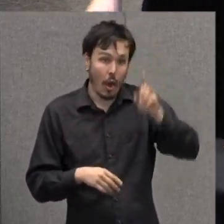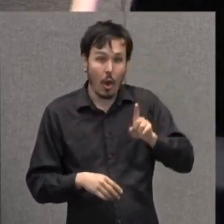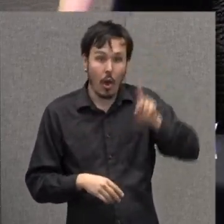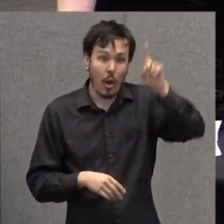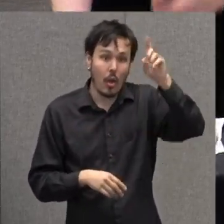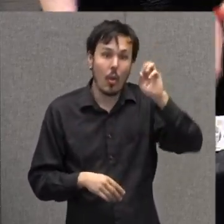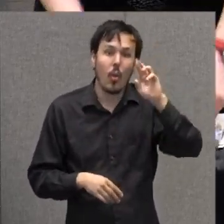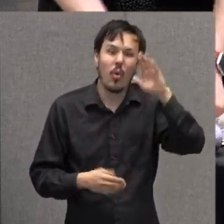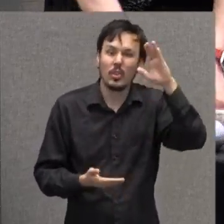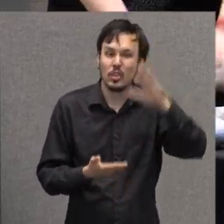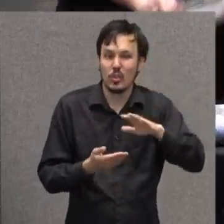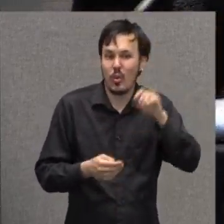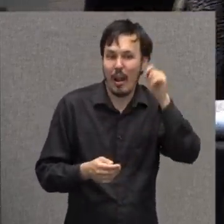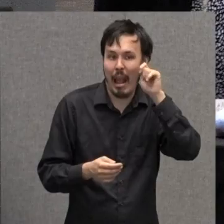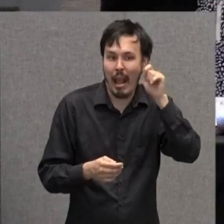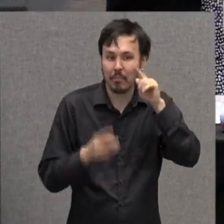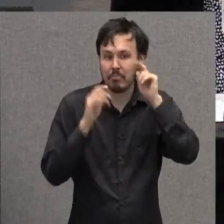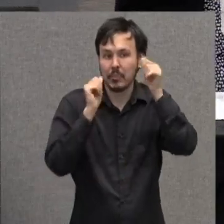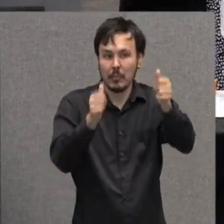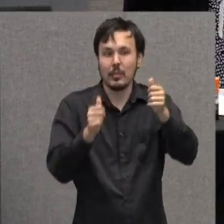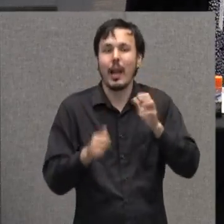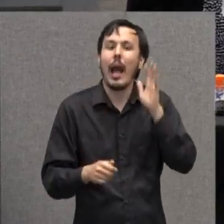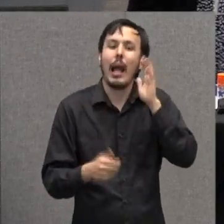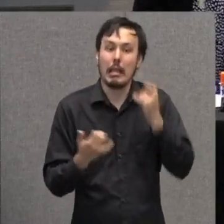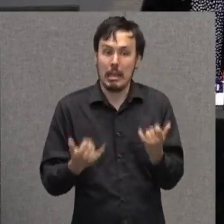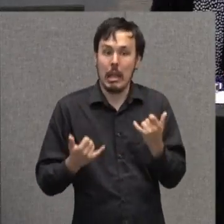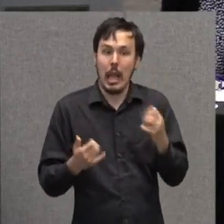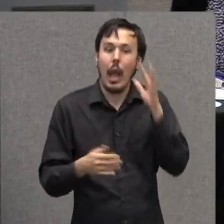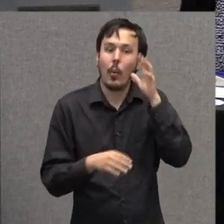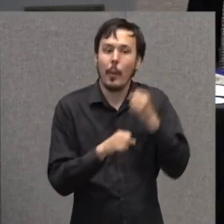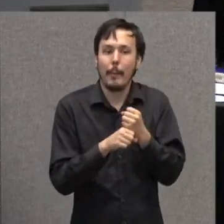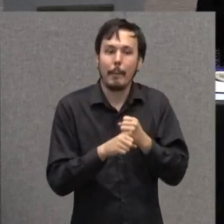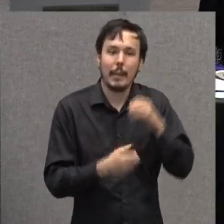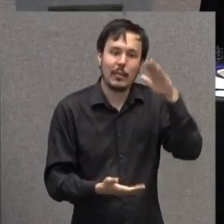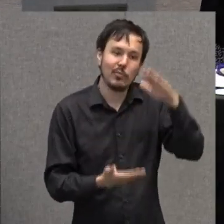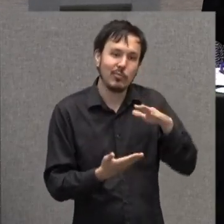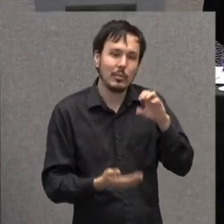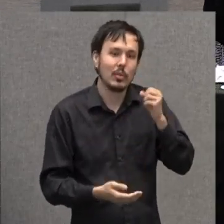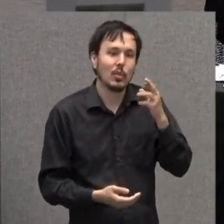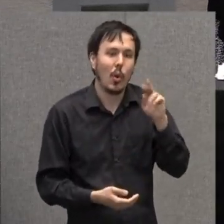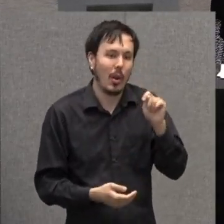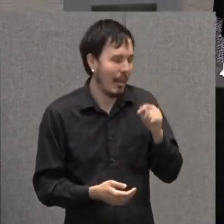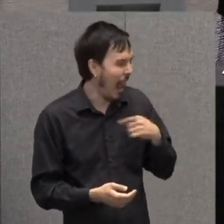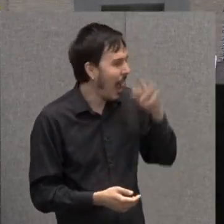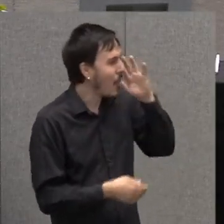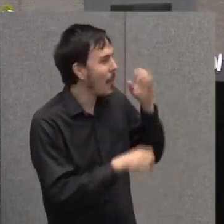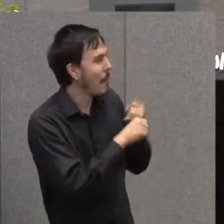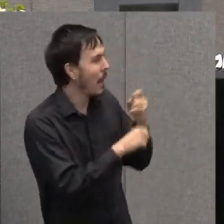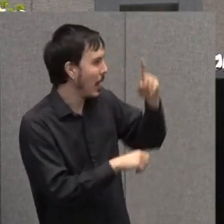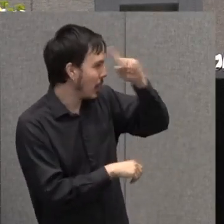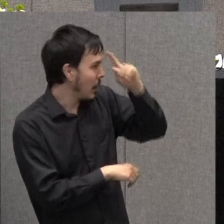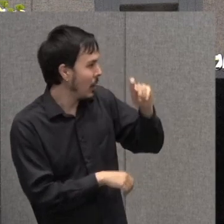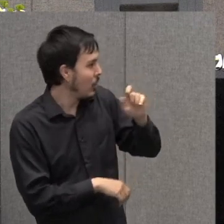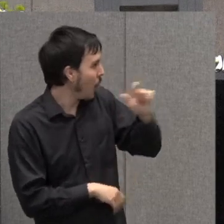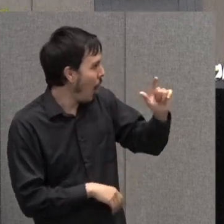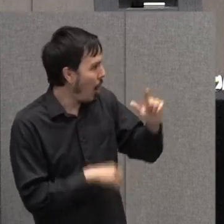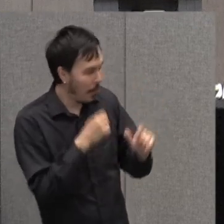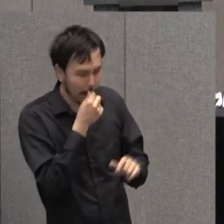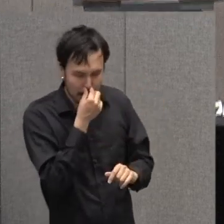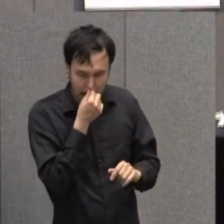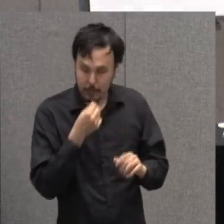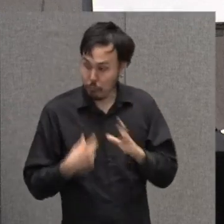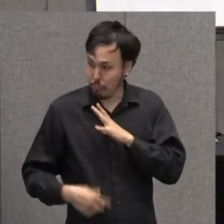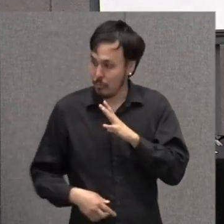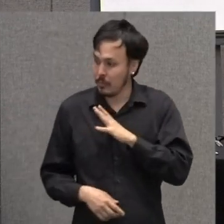So I'm gonna go with a shorter hat. I want a taller hat. Okay, so what I'm gonna do is I'm gonna pick one side of my